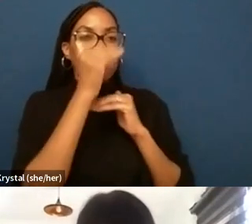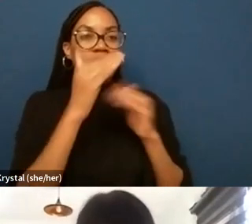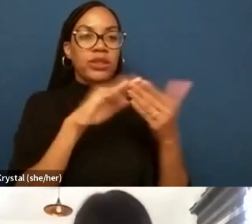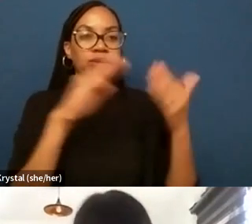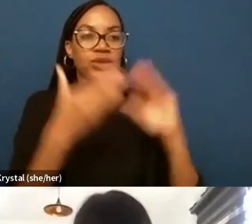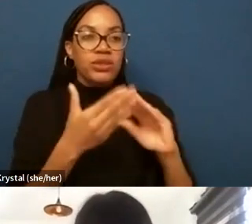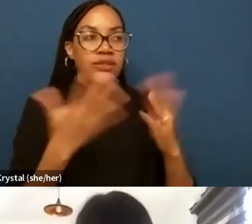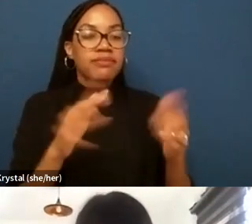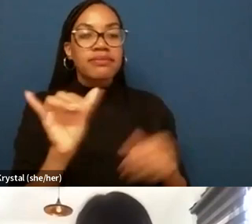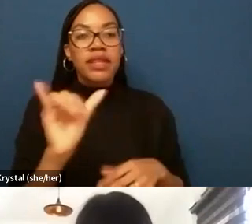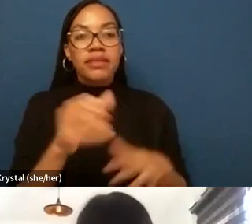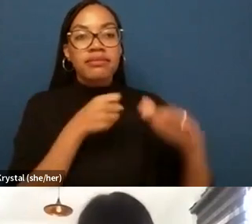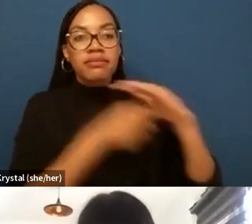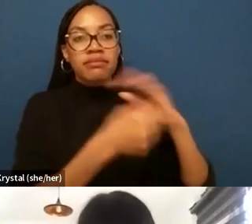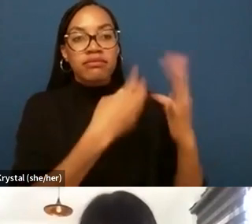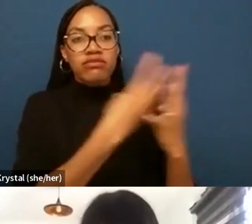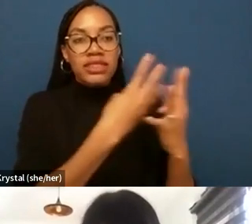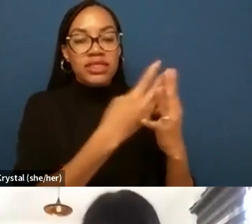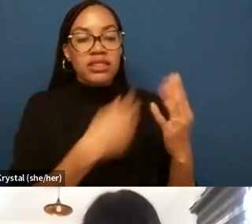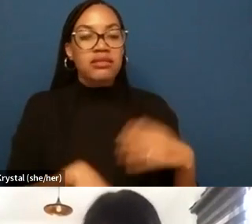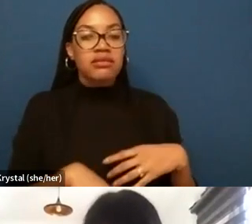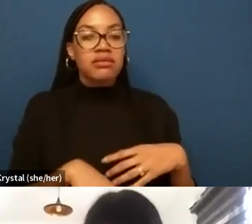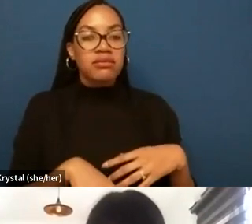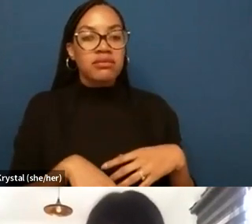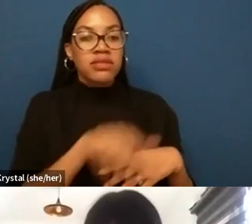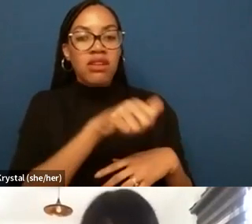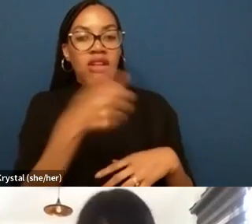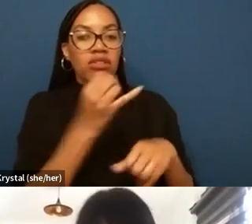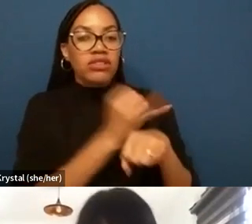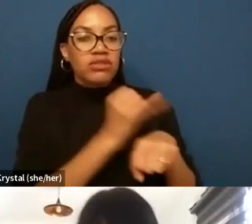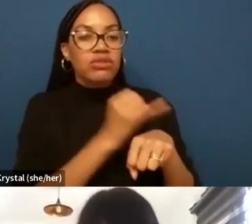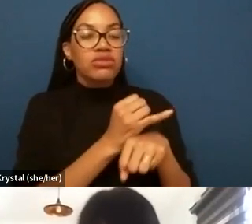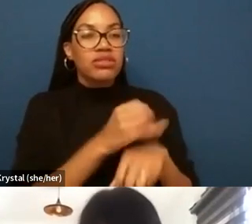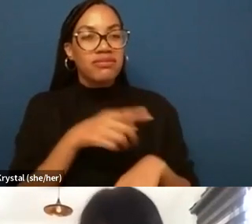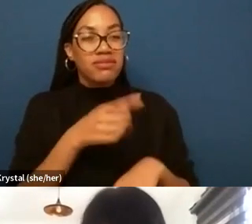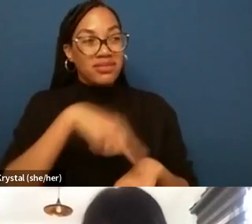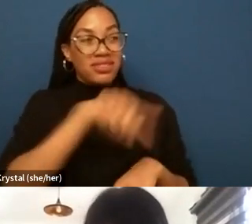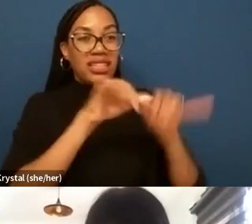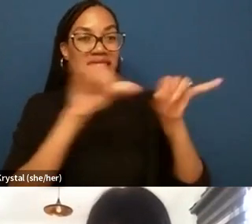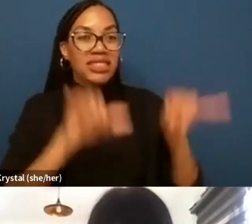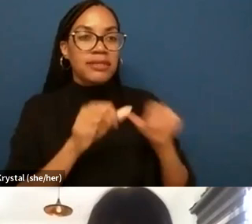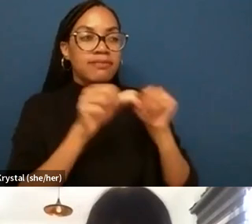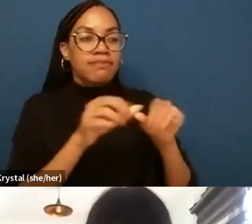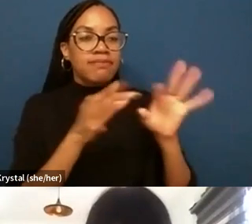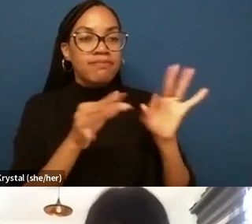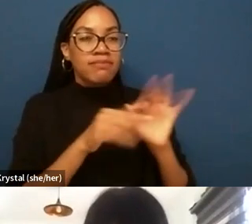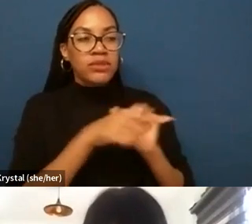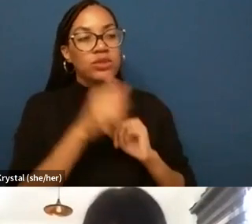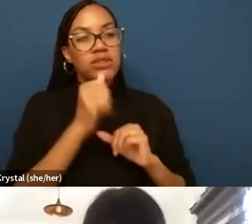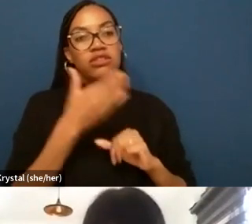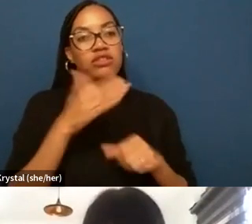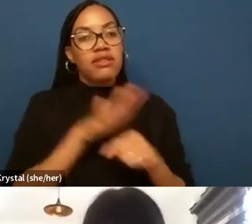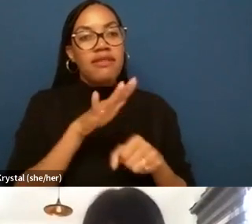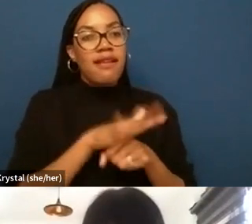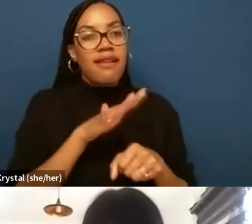even jobs and spaces that tell us over and over again, we are not good enough as we are. Where, as the mental